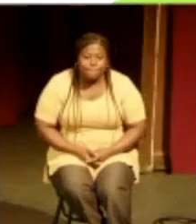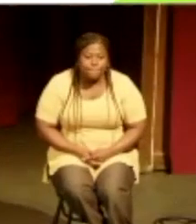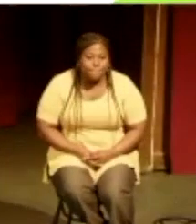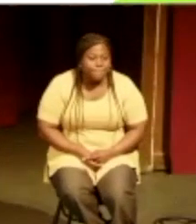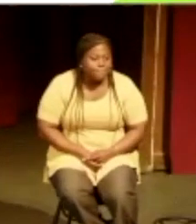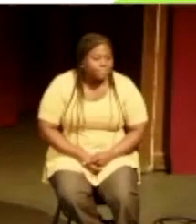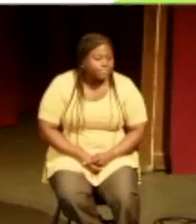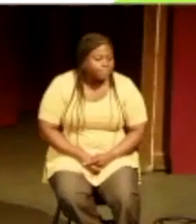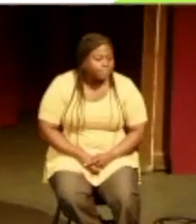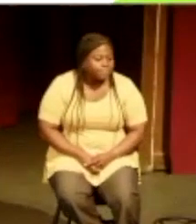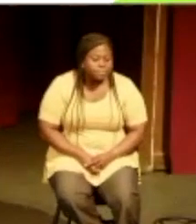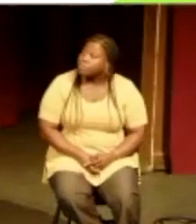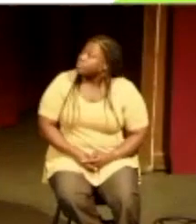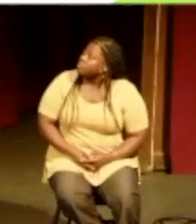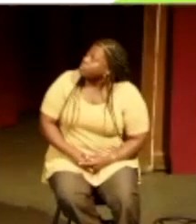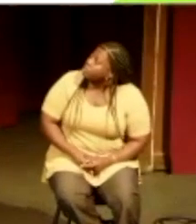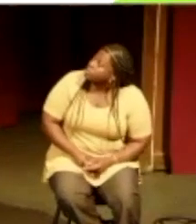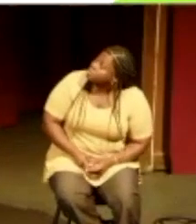Thank you.